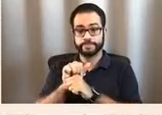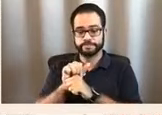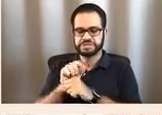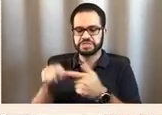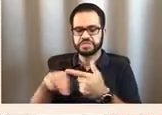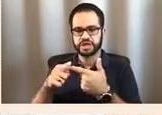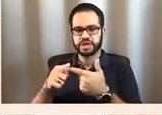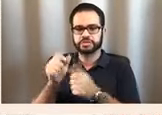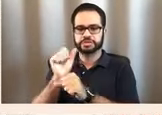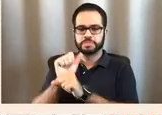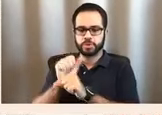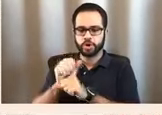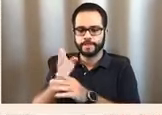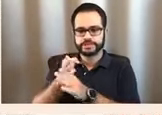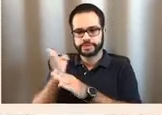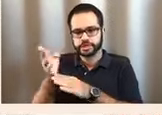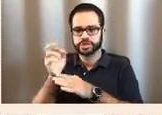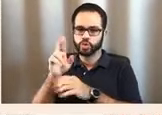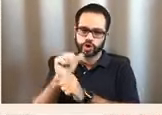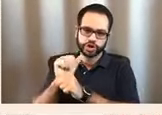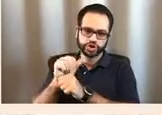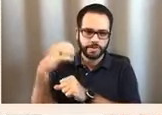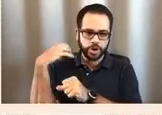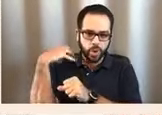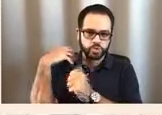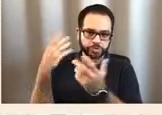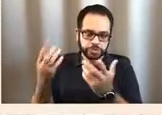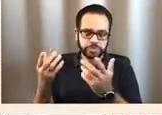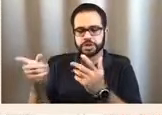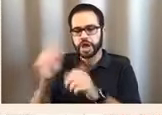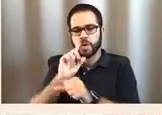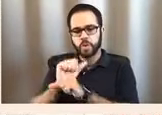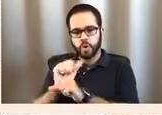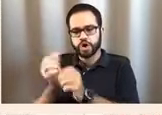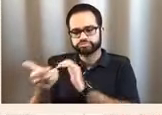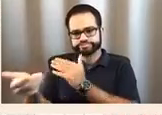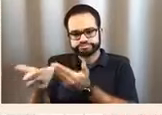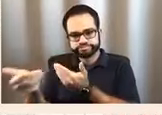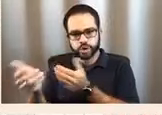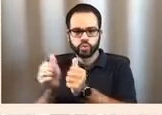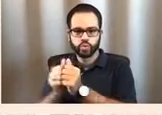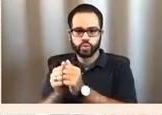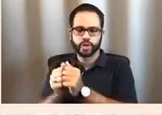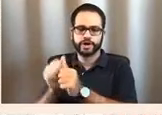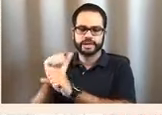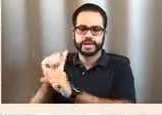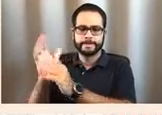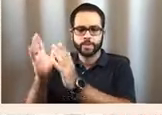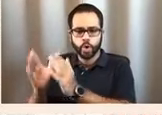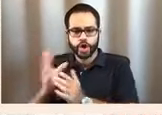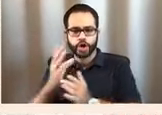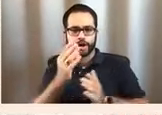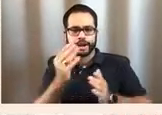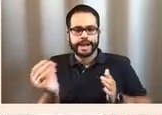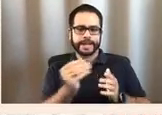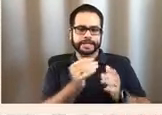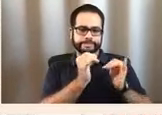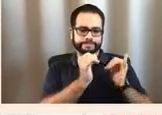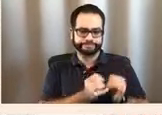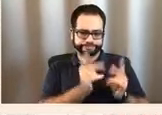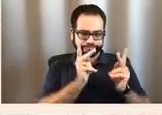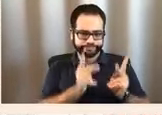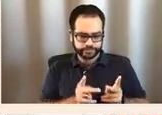some people call them job coaches, they work with the employer and individual to provide the training that they need